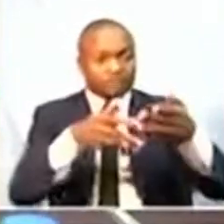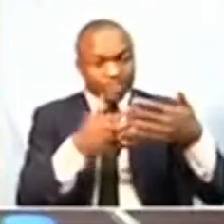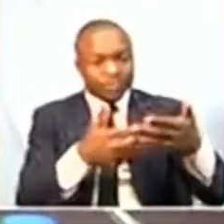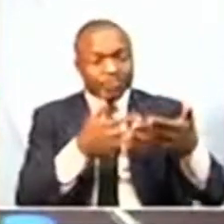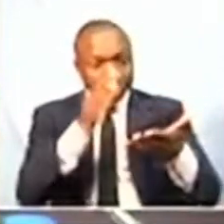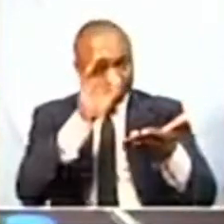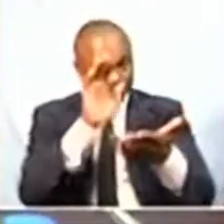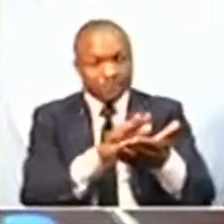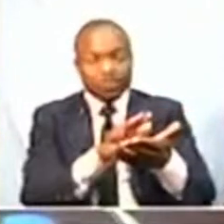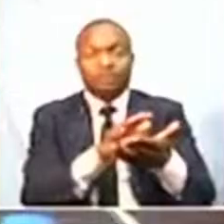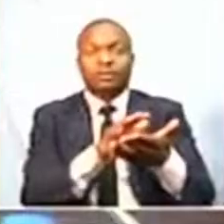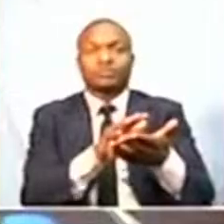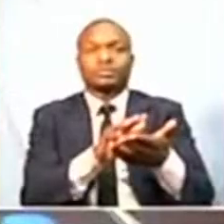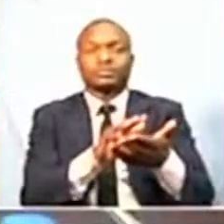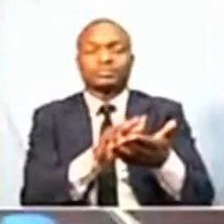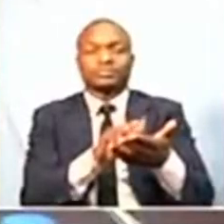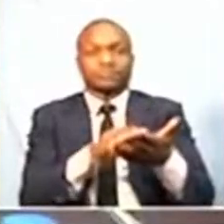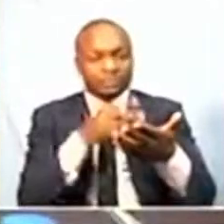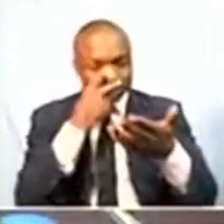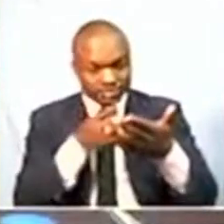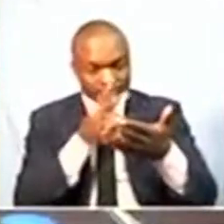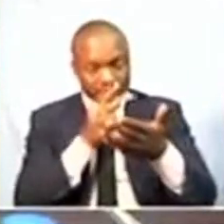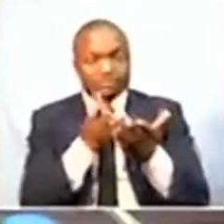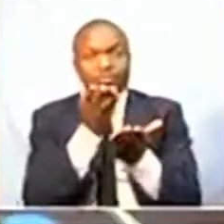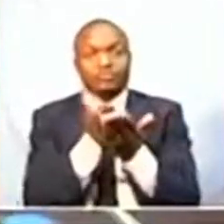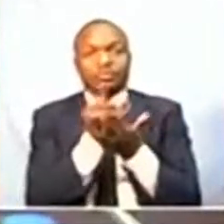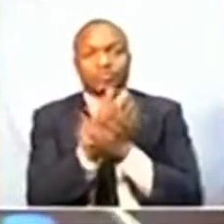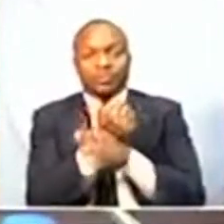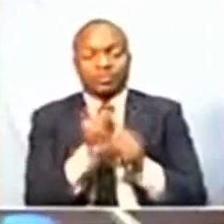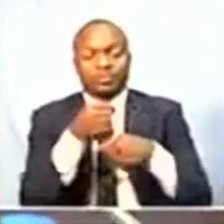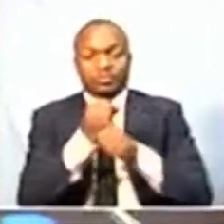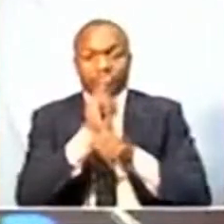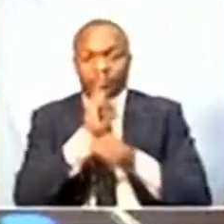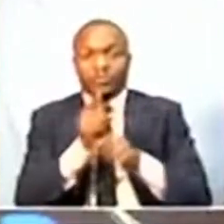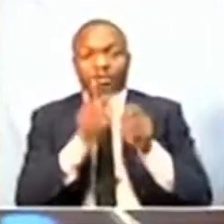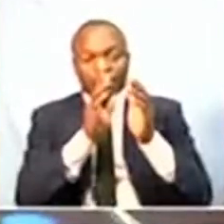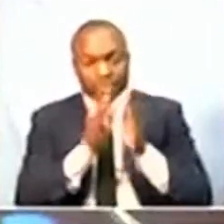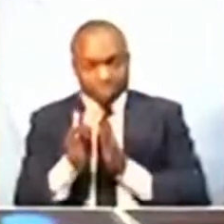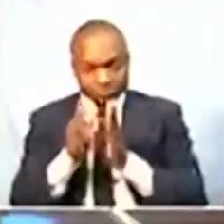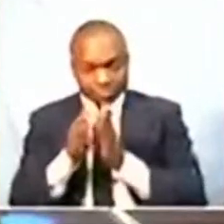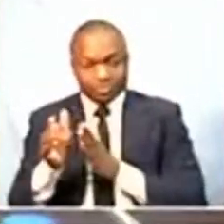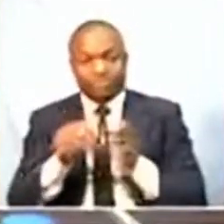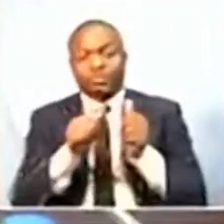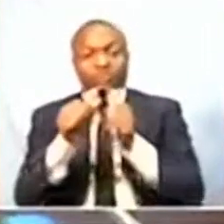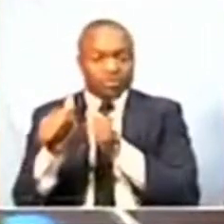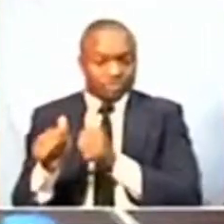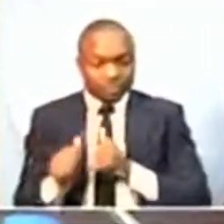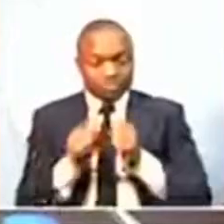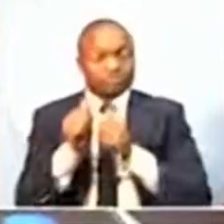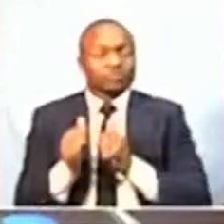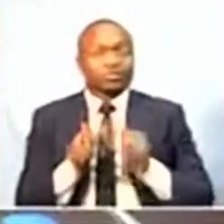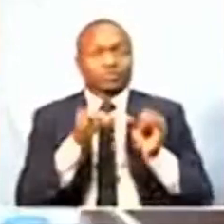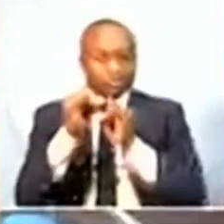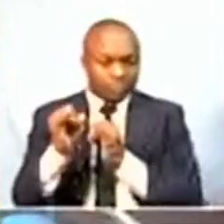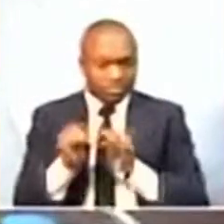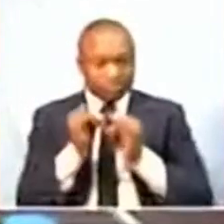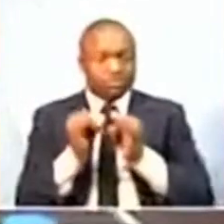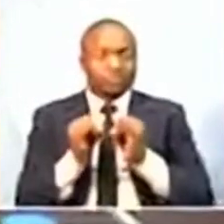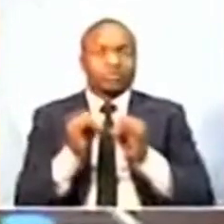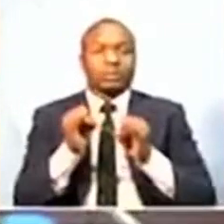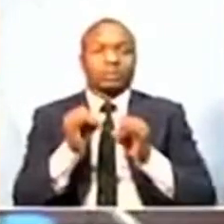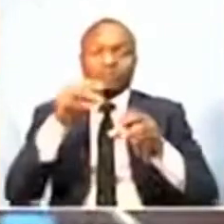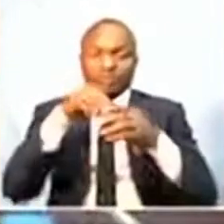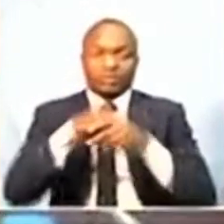verification. Remedial measure chair, council will ensure that the planned activities are implemented within the accounting period.